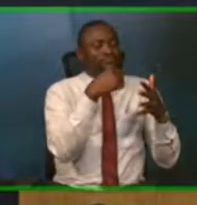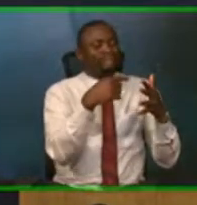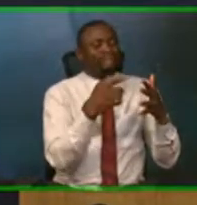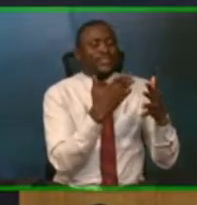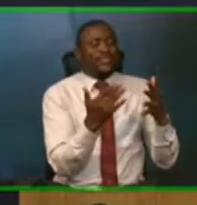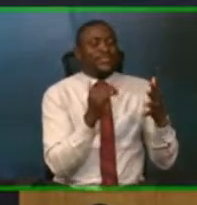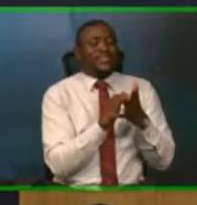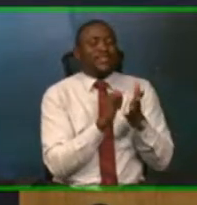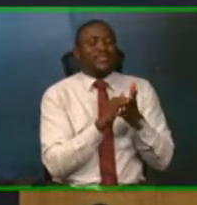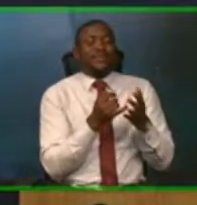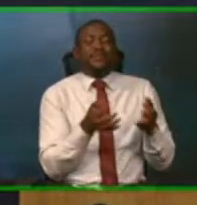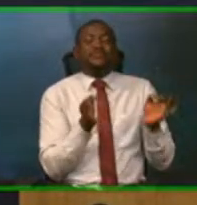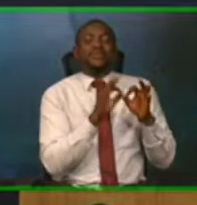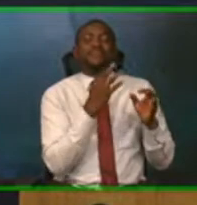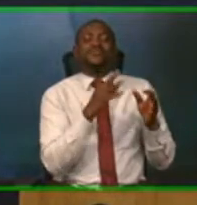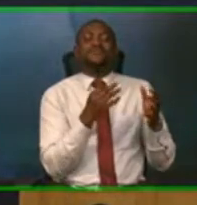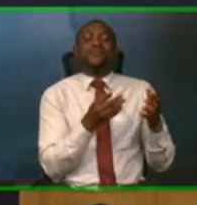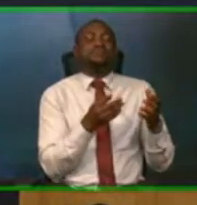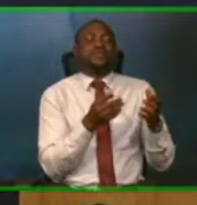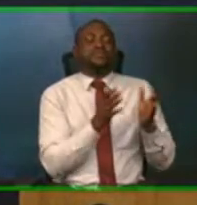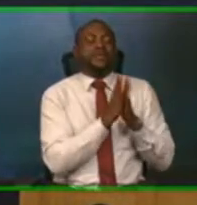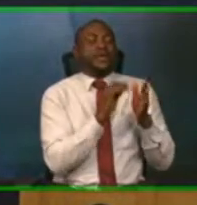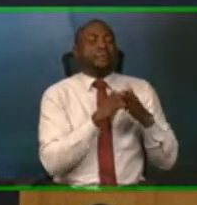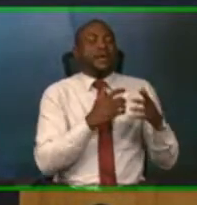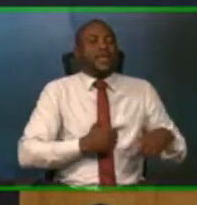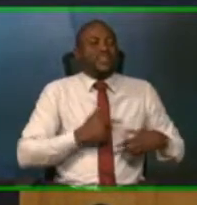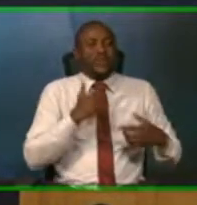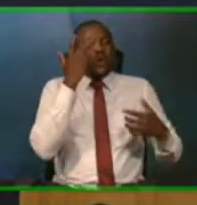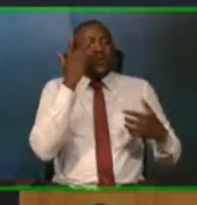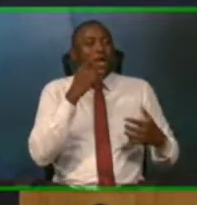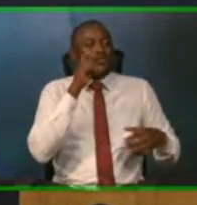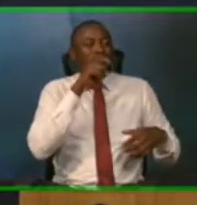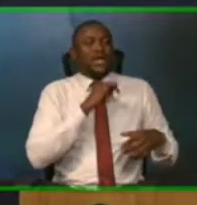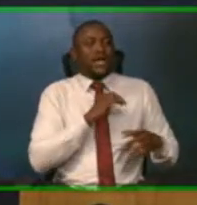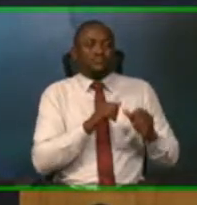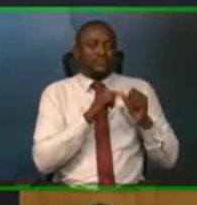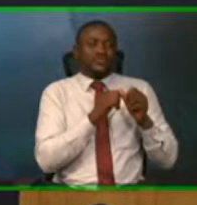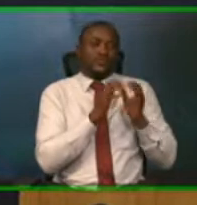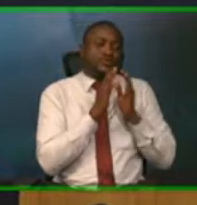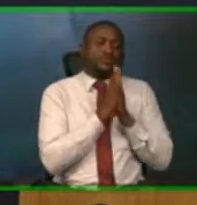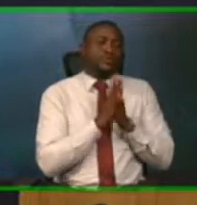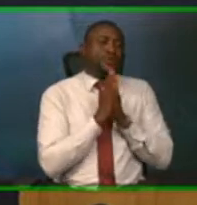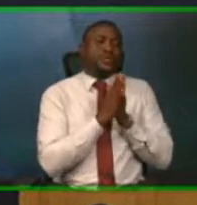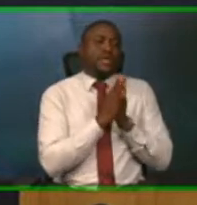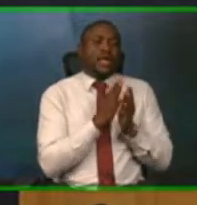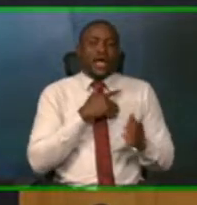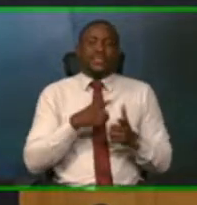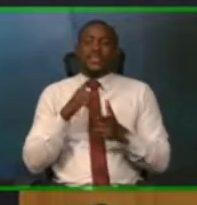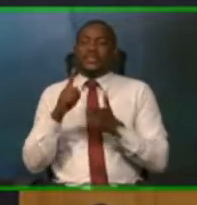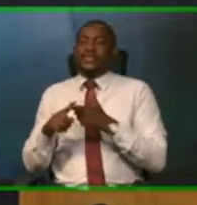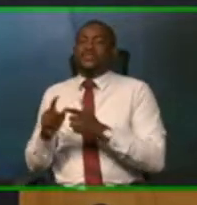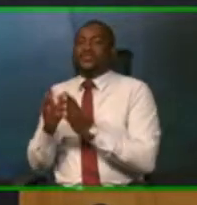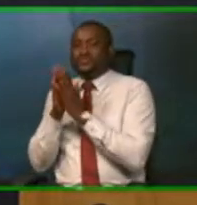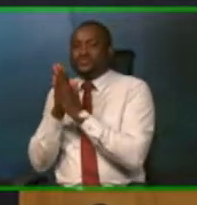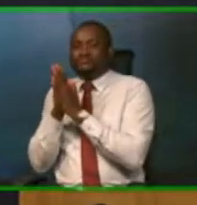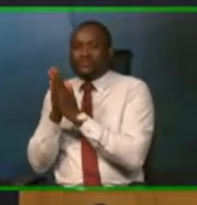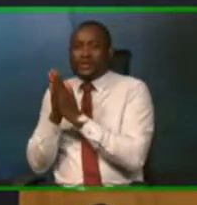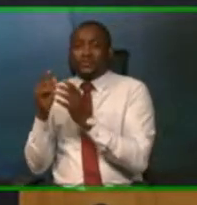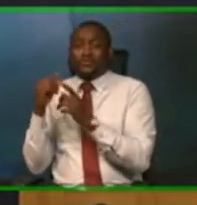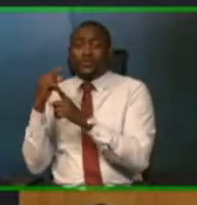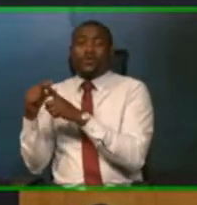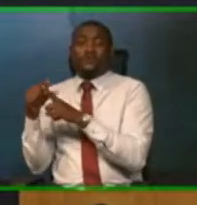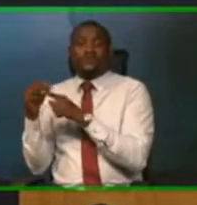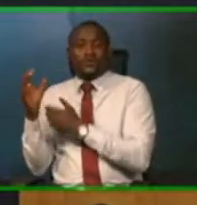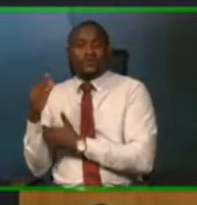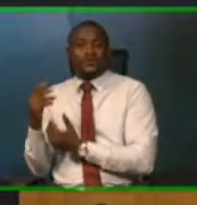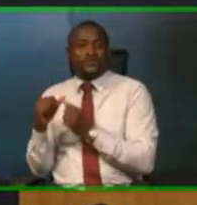of the relevance of prayer in my life? Why should I submit to prayer and then submit to the word? I'm hoping that